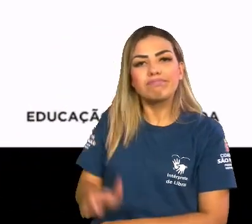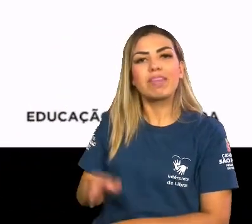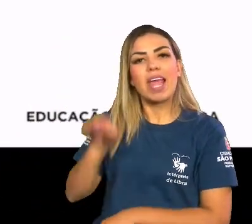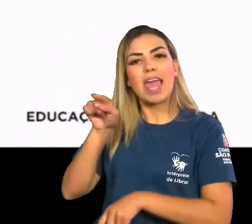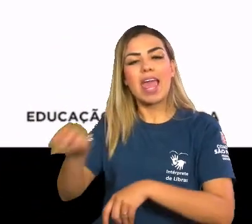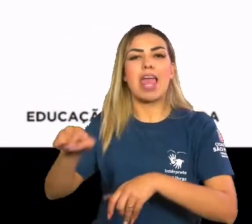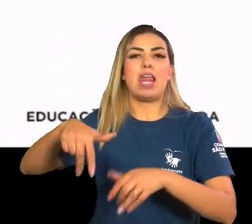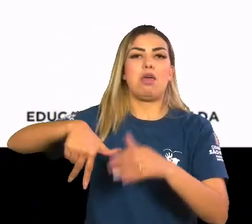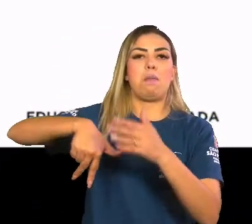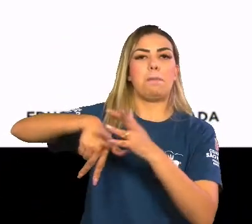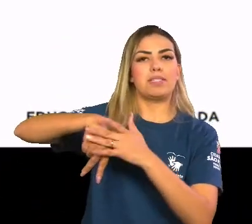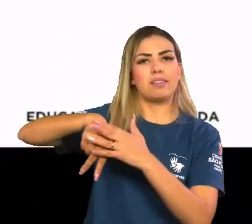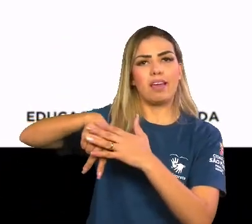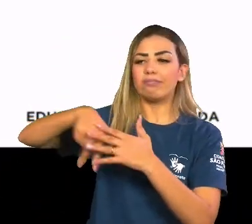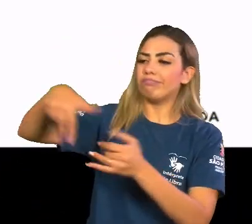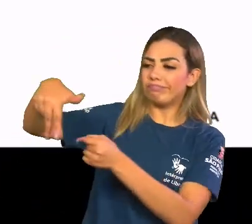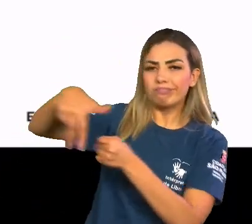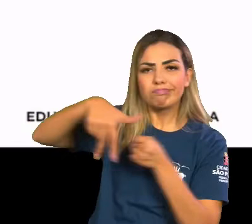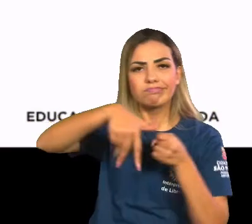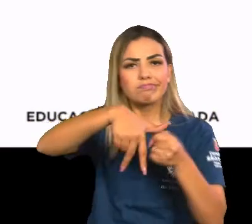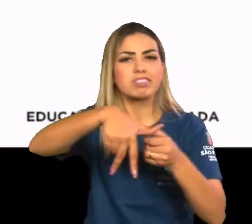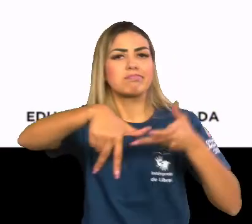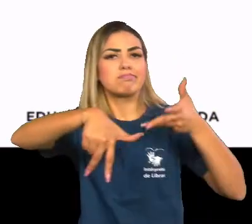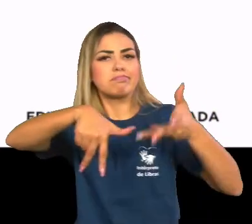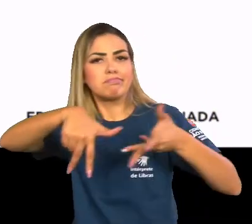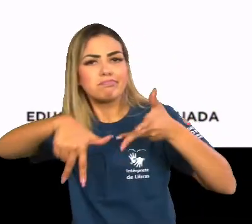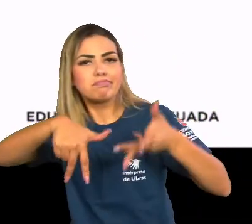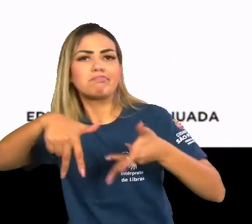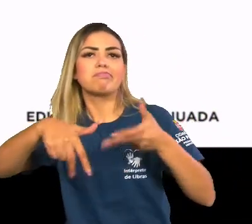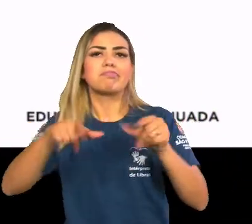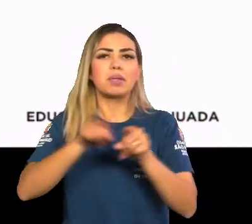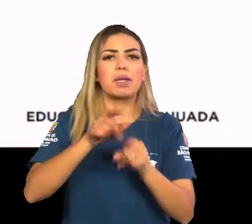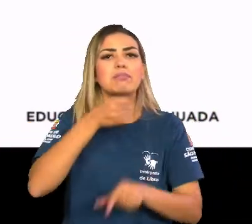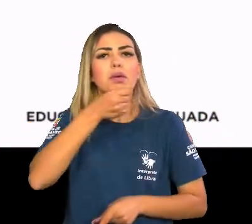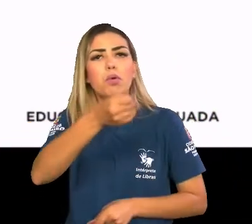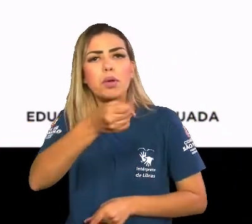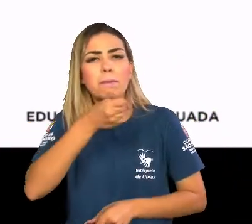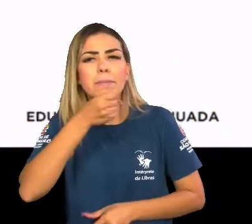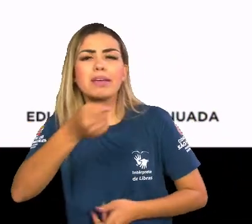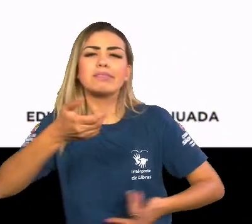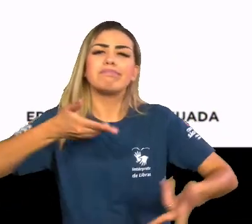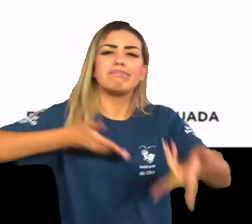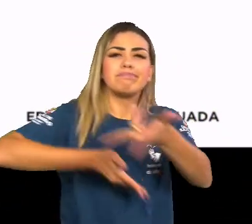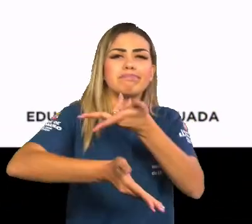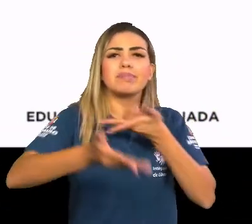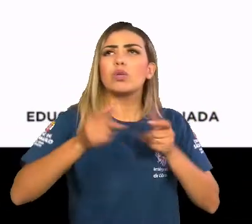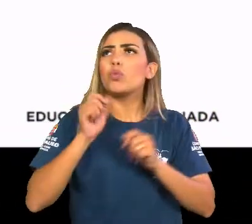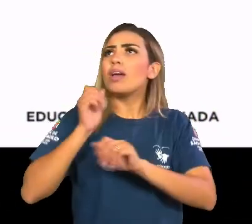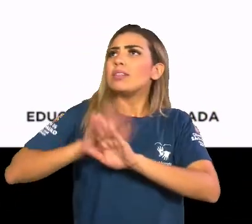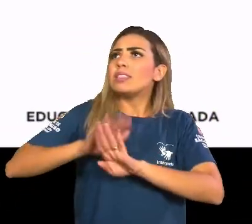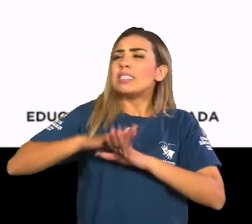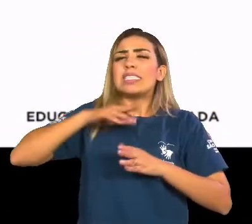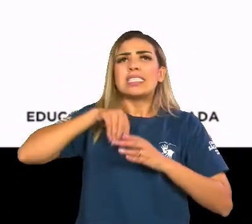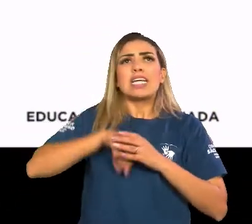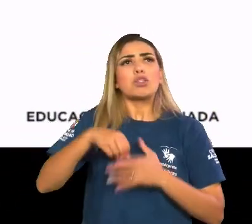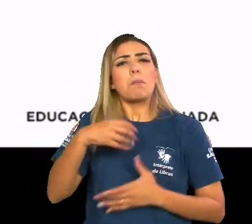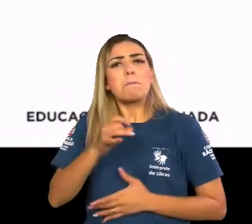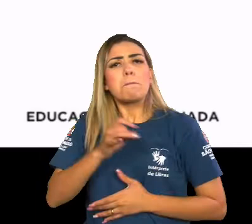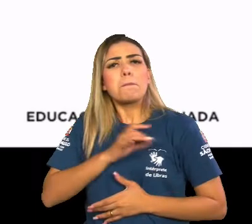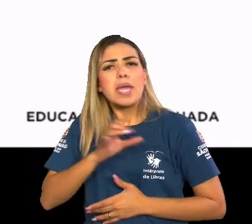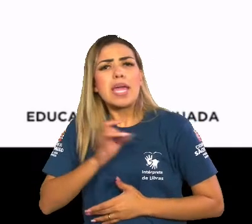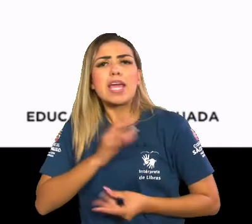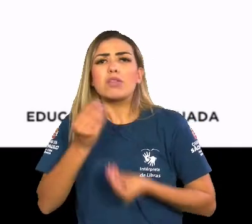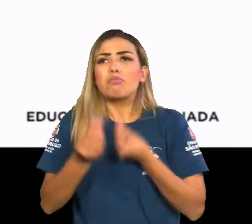para lives e depoimentos. Juntos, eles dividiram experiências, medos e conquistas inspiradoras.